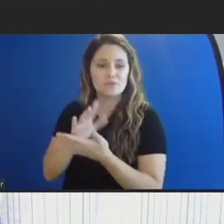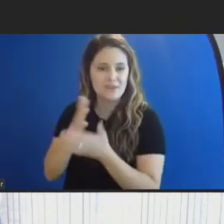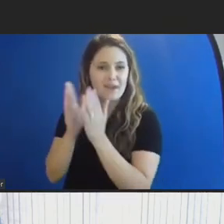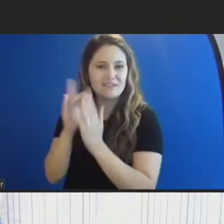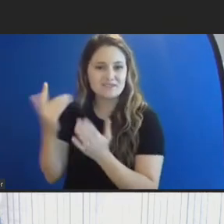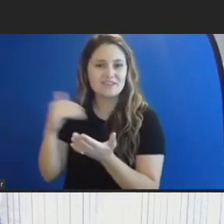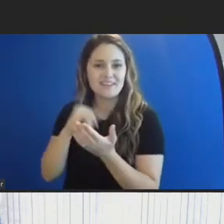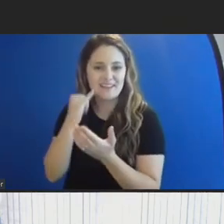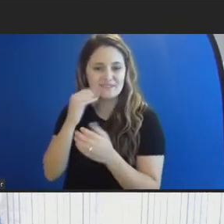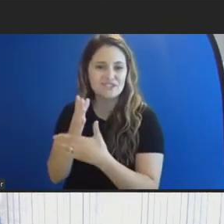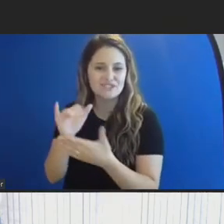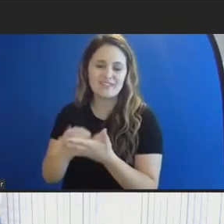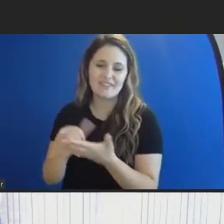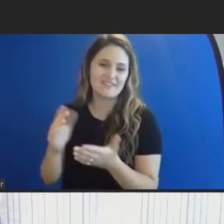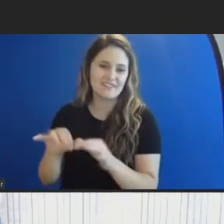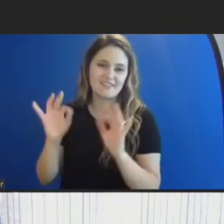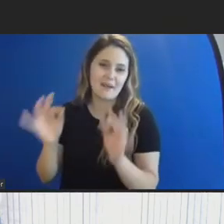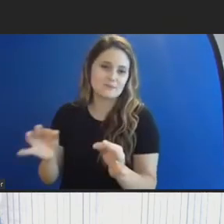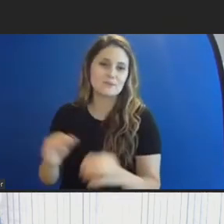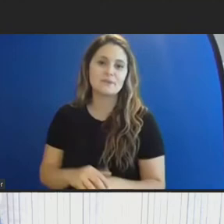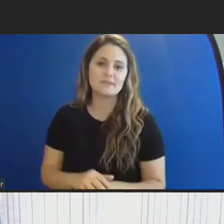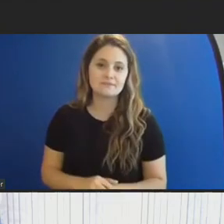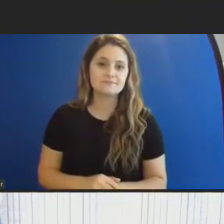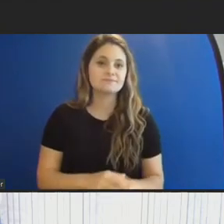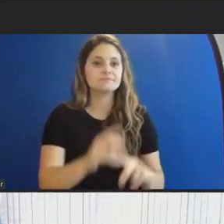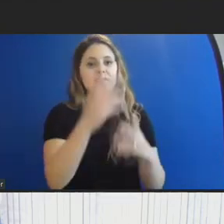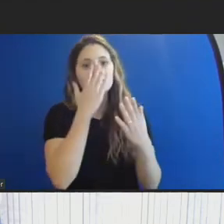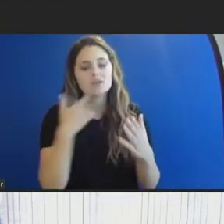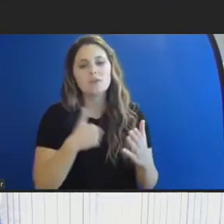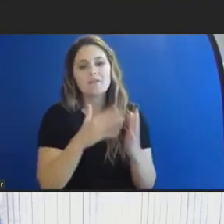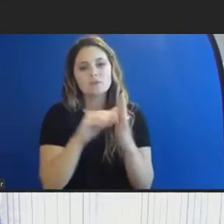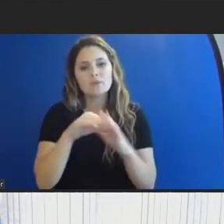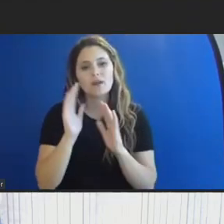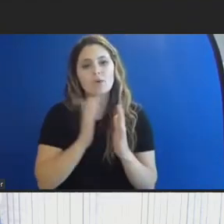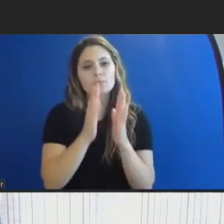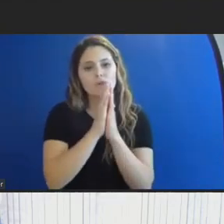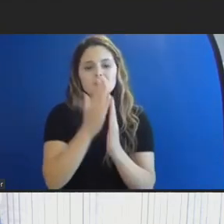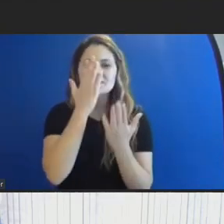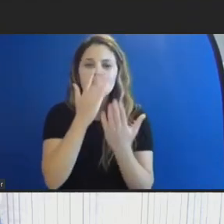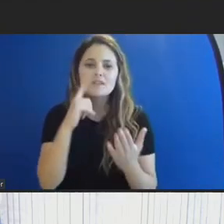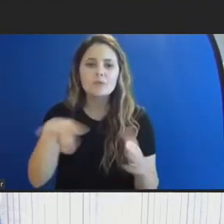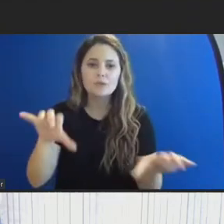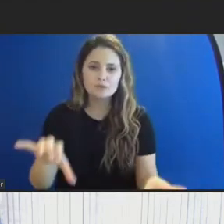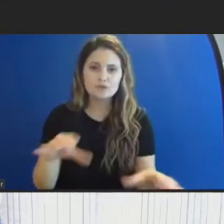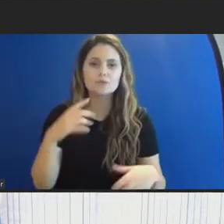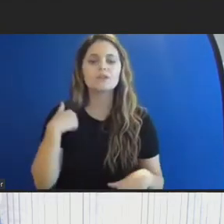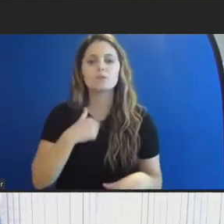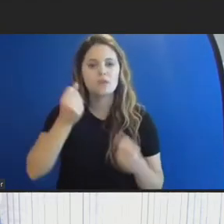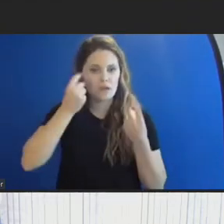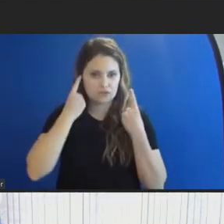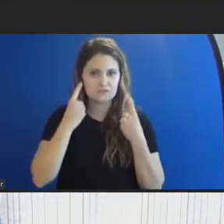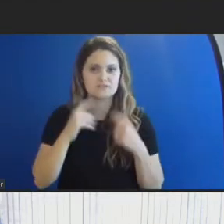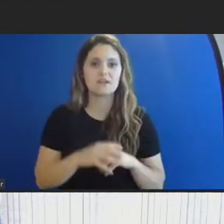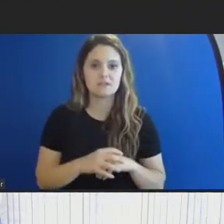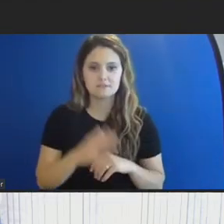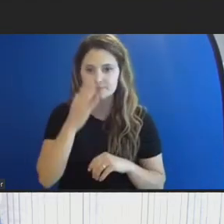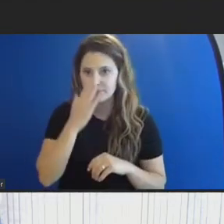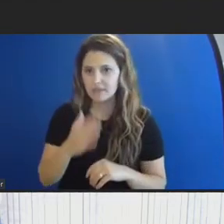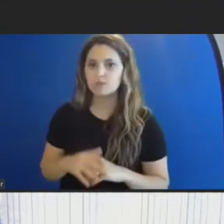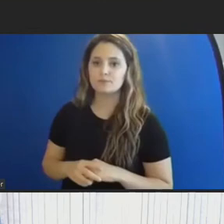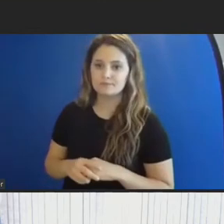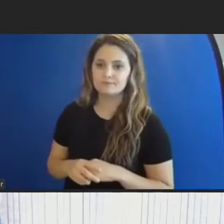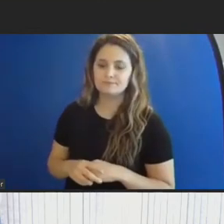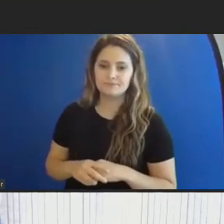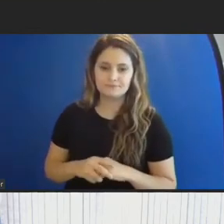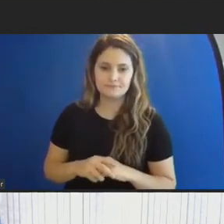can share that. Absolutely. Hey, we have you in our prayers. Thank you for what you guys are doing. We understand. Thanks, Christy.